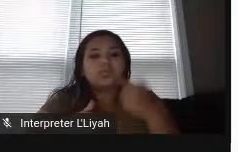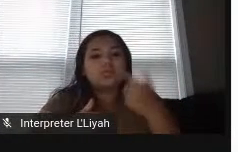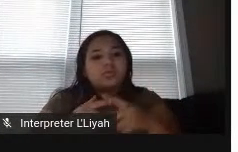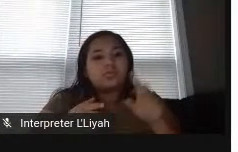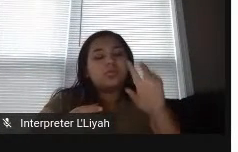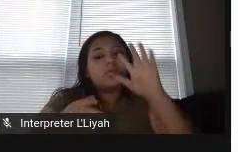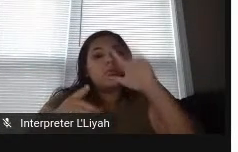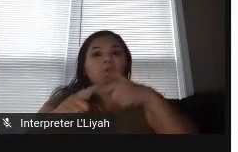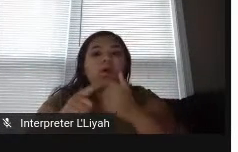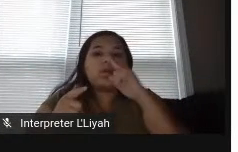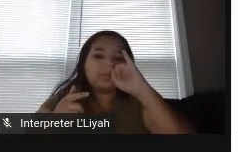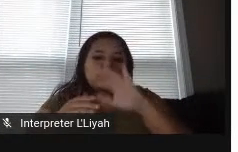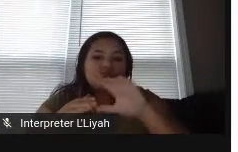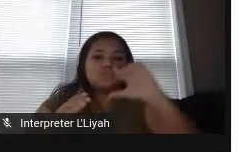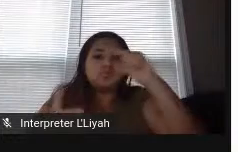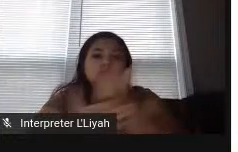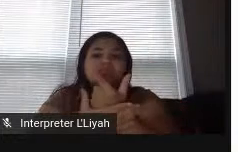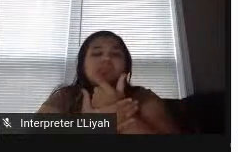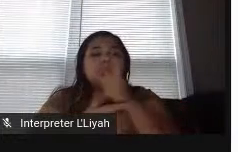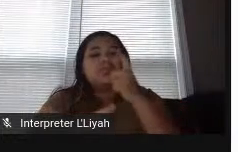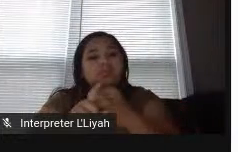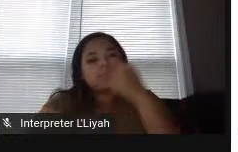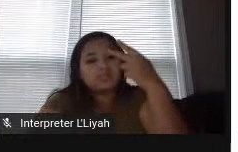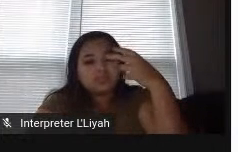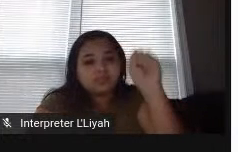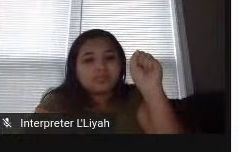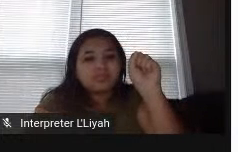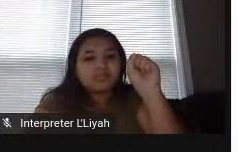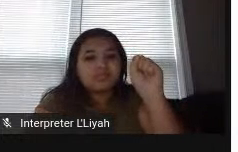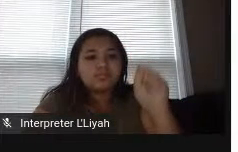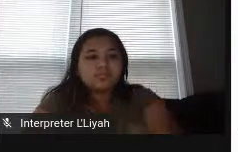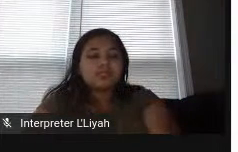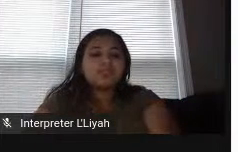student graduates from high school.